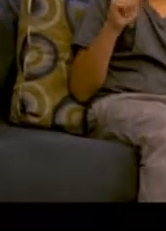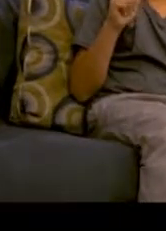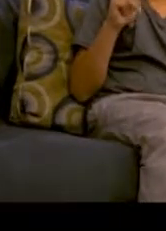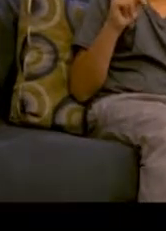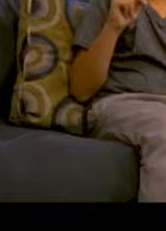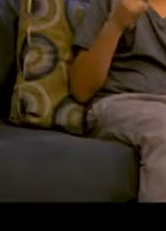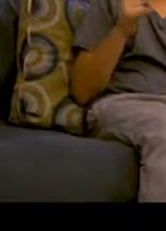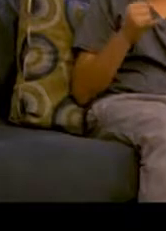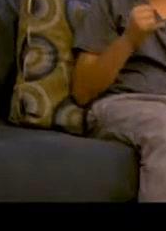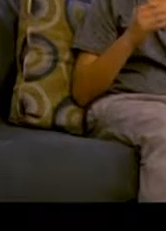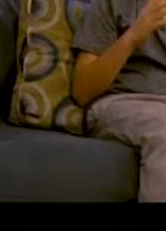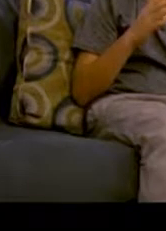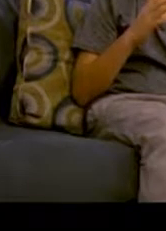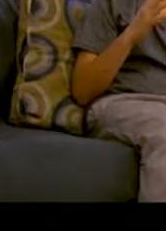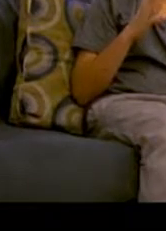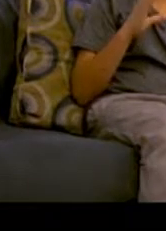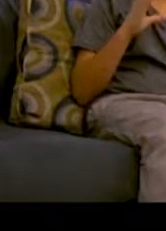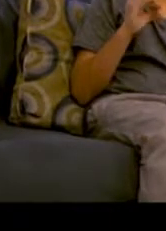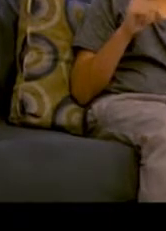My name is Julian